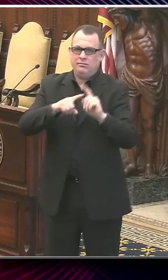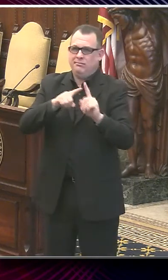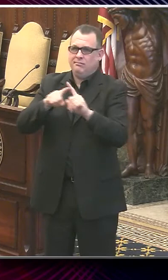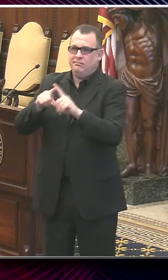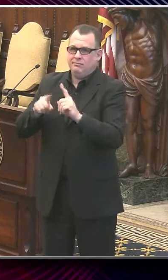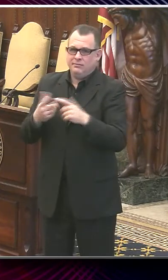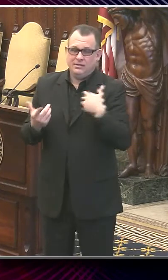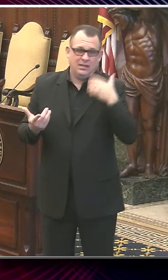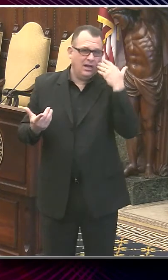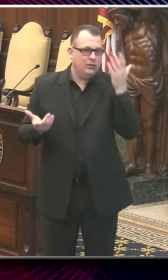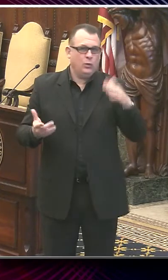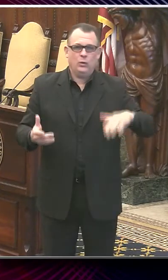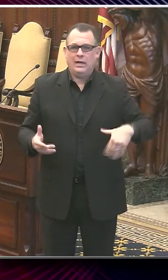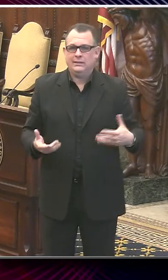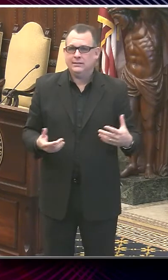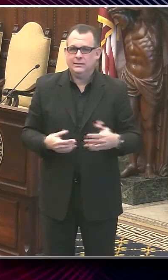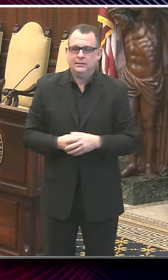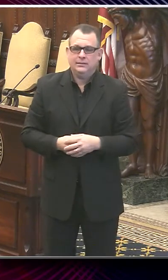those.